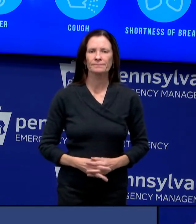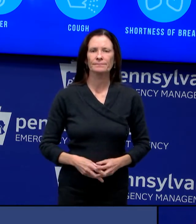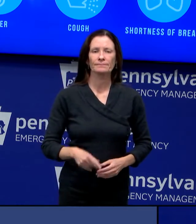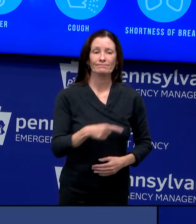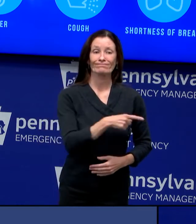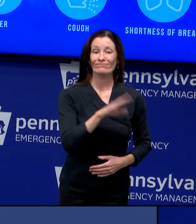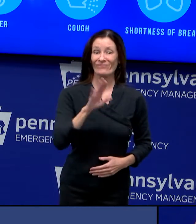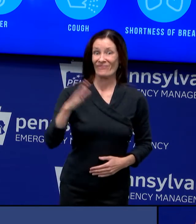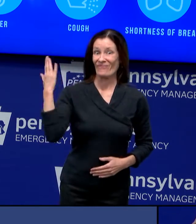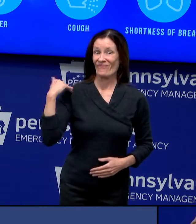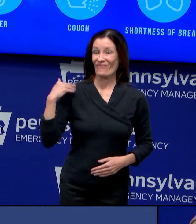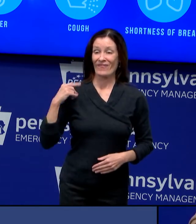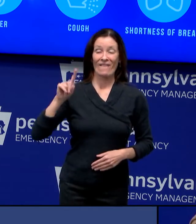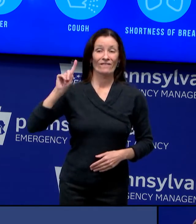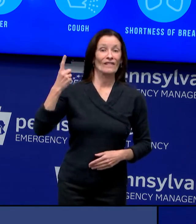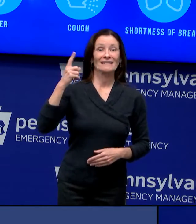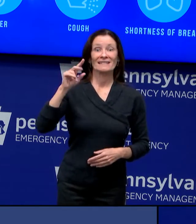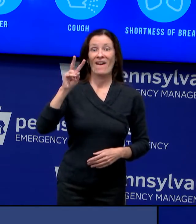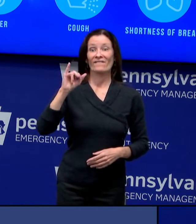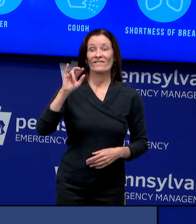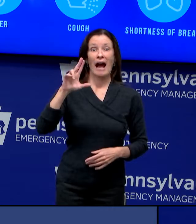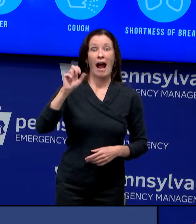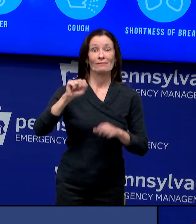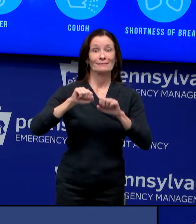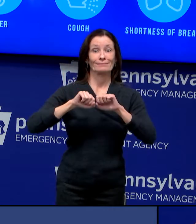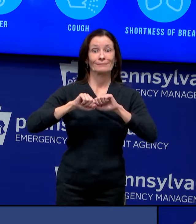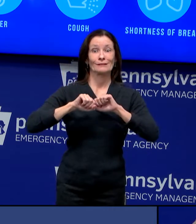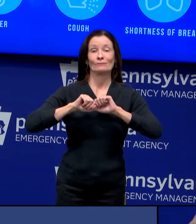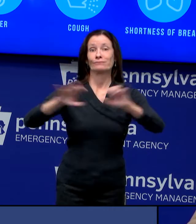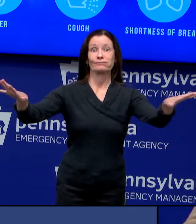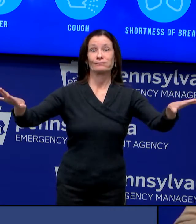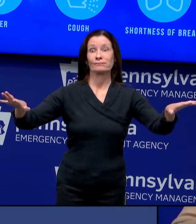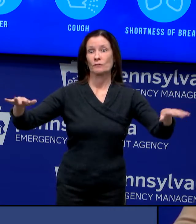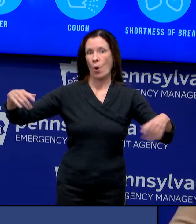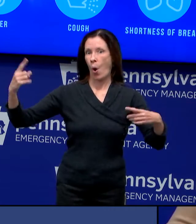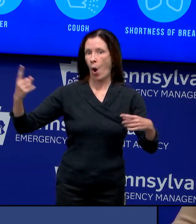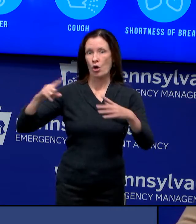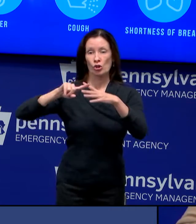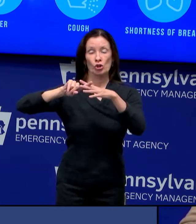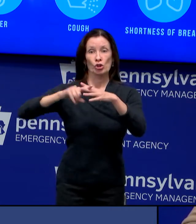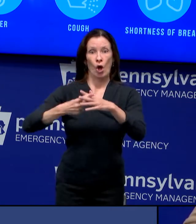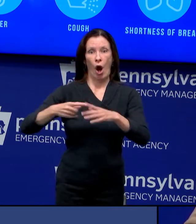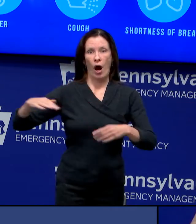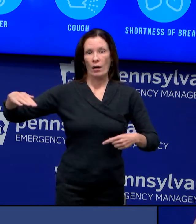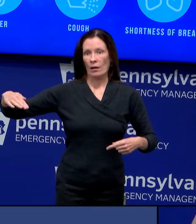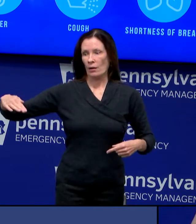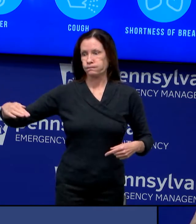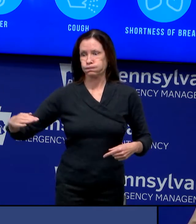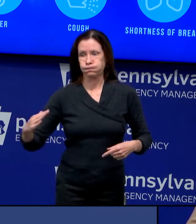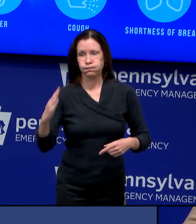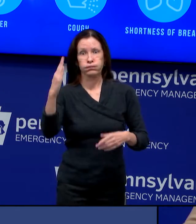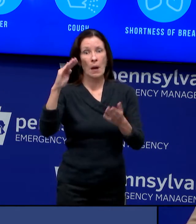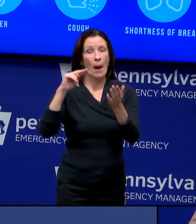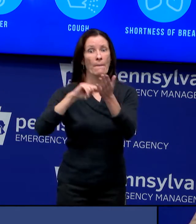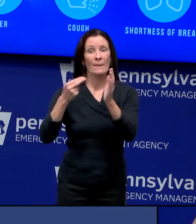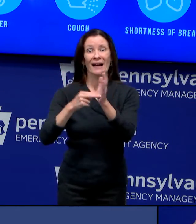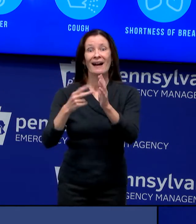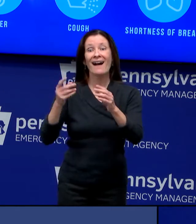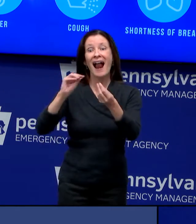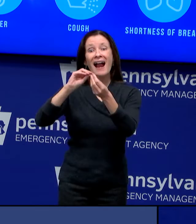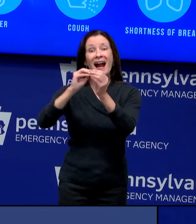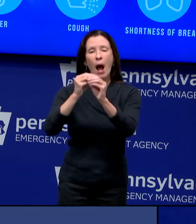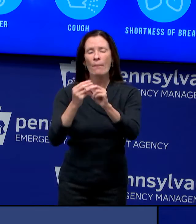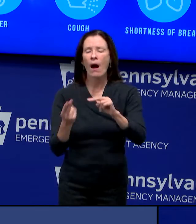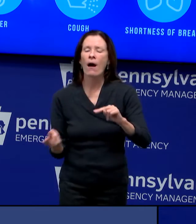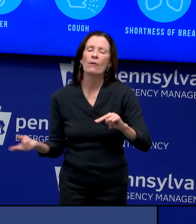meant that approximately every 2 to 3 days, the number of cases were doubling. Now, at that time, it's kind of hard to remember, but we talked about